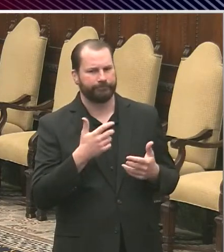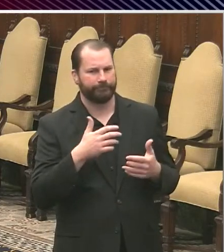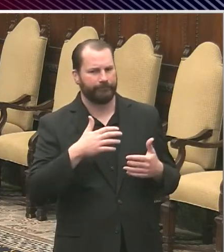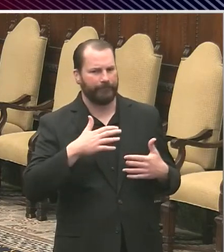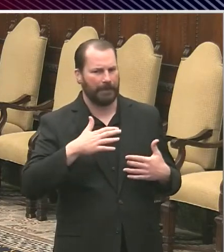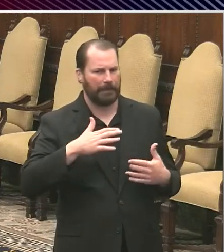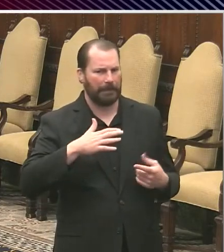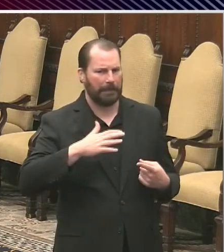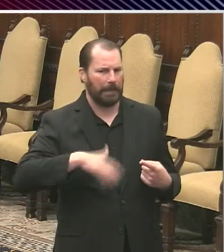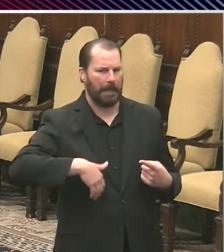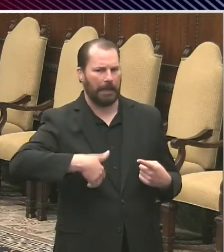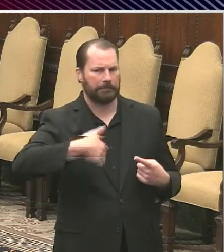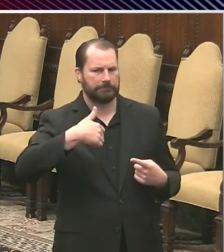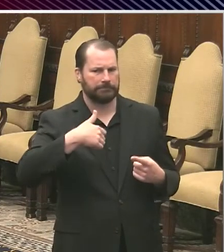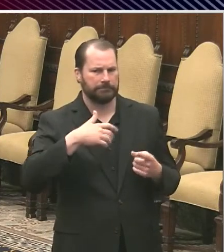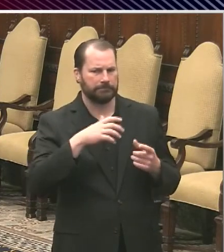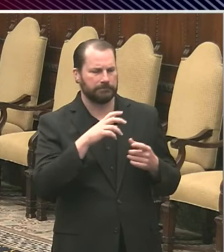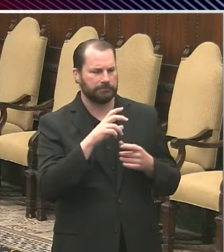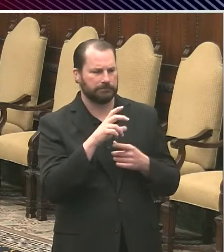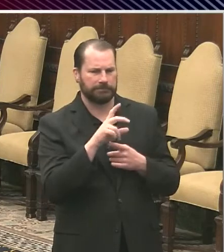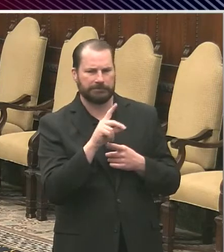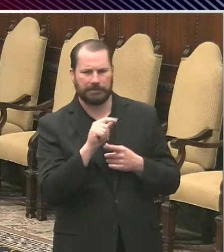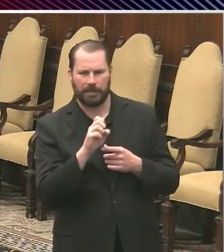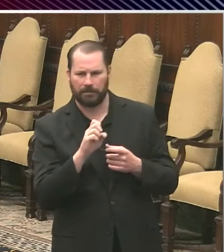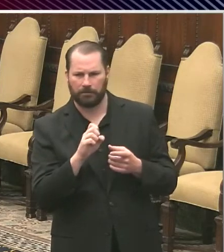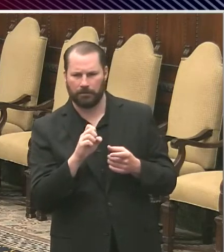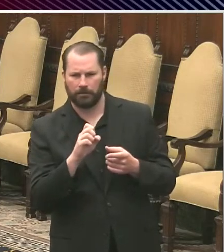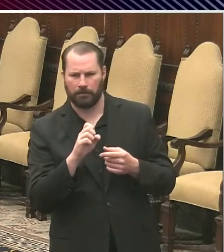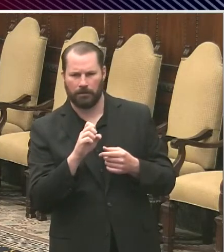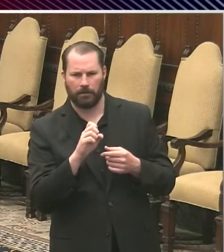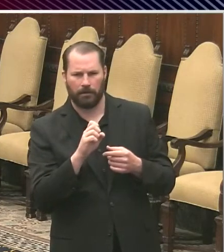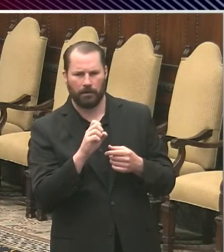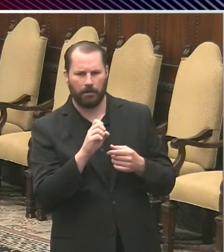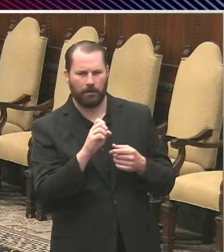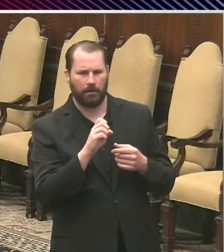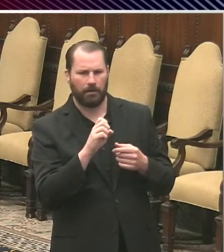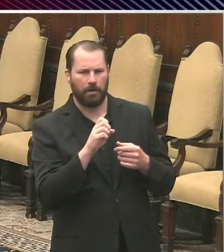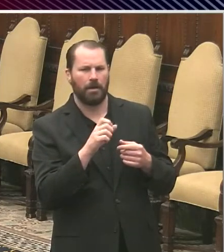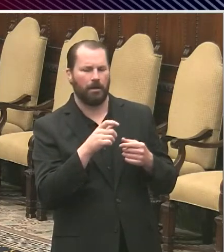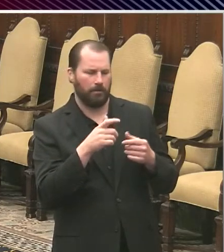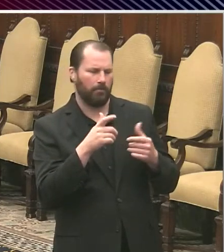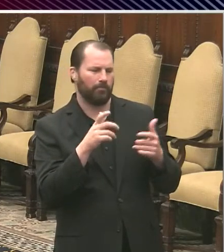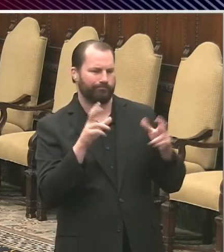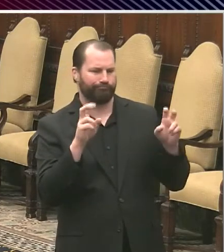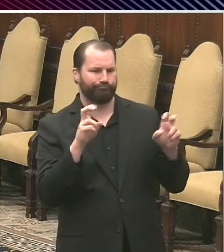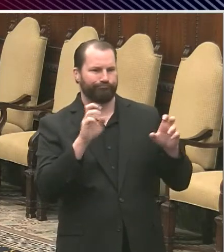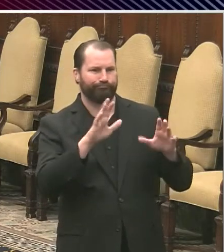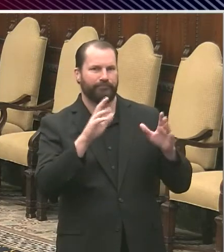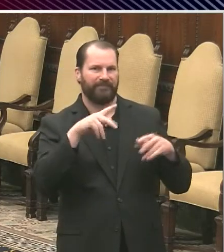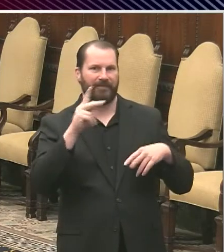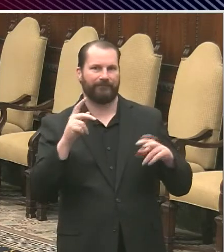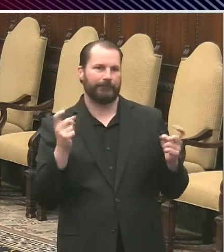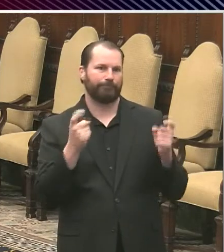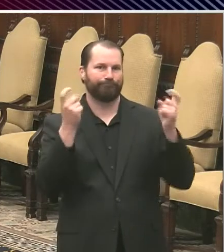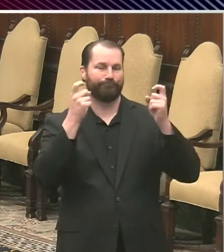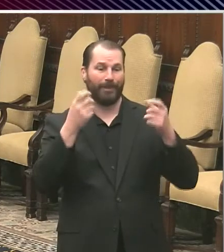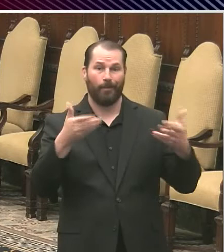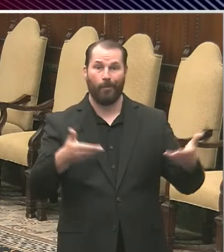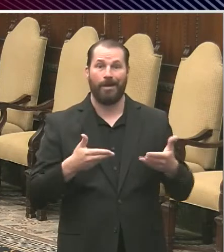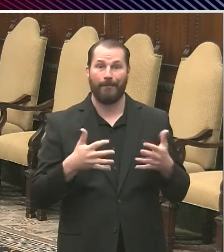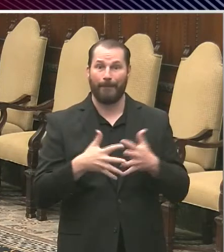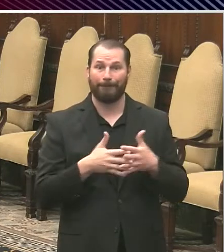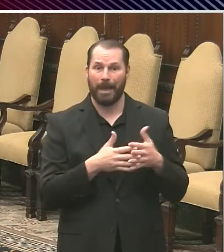happen? We're having those discussions now. We'll have an announcement soon. It's really coming up